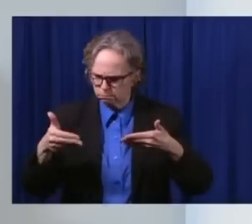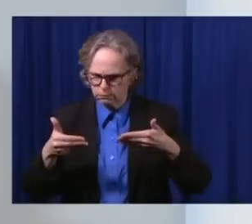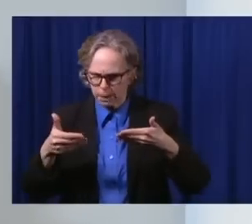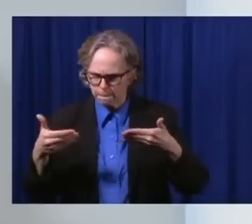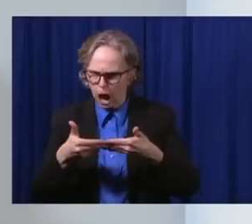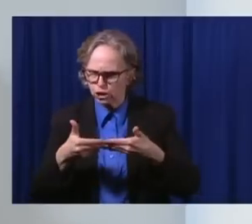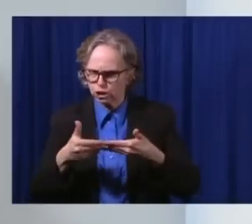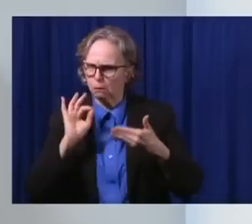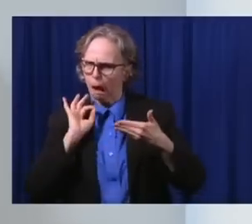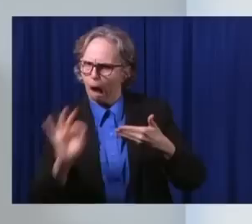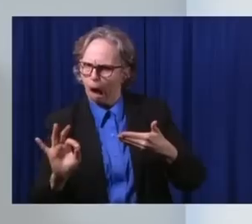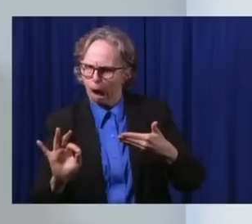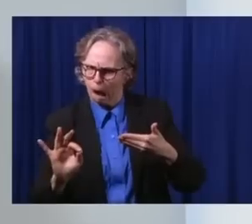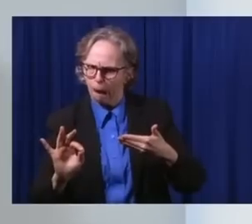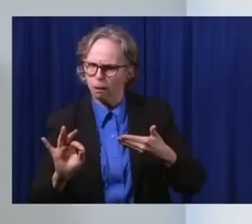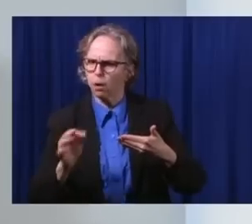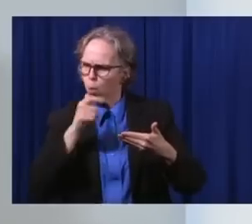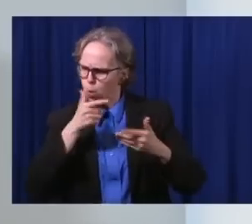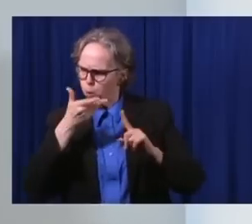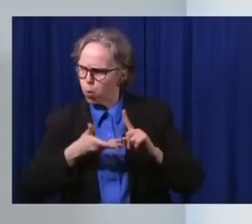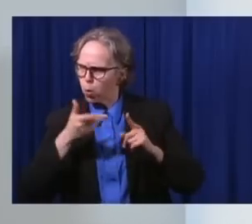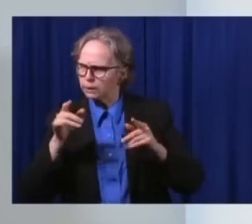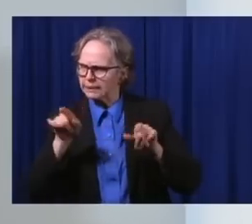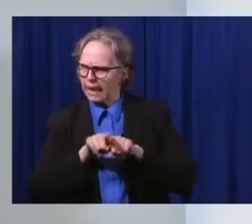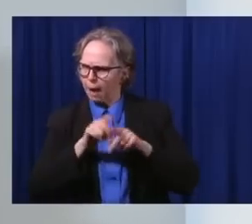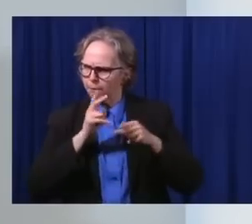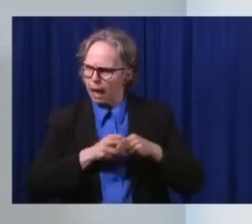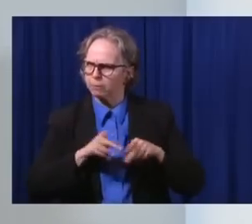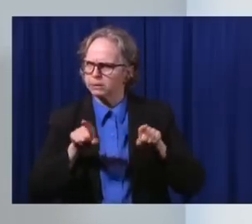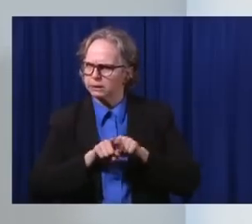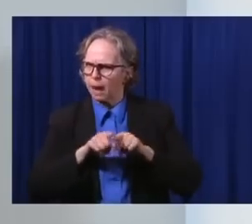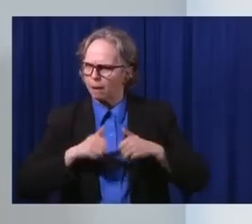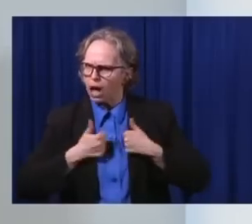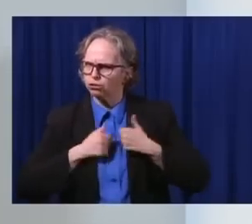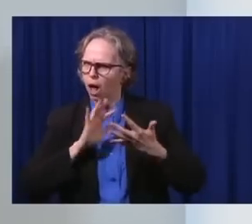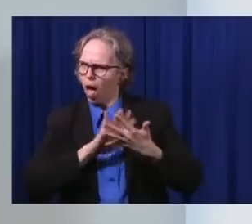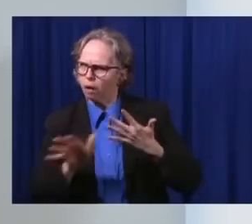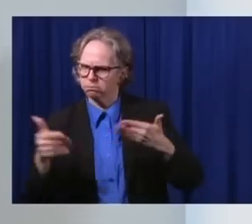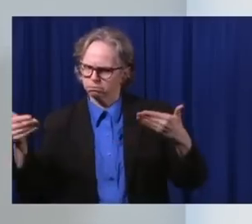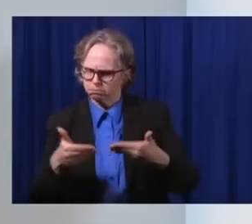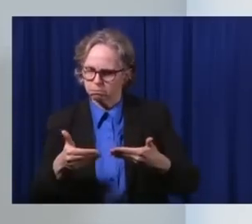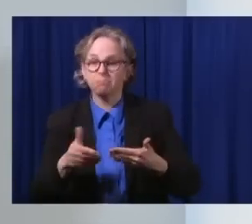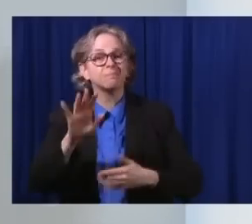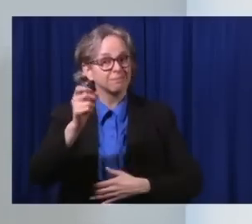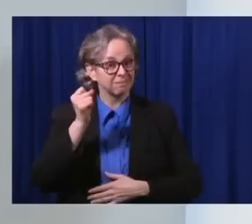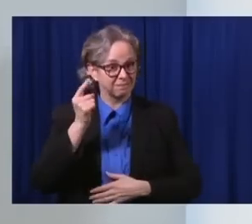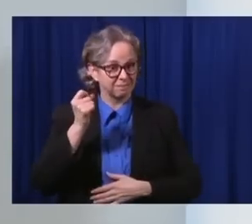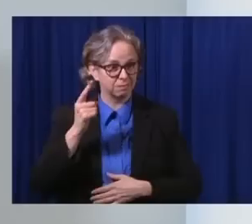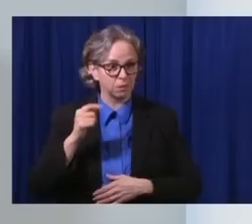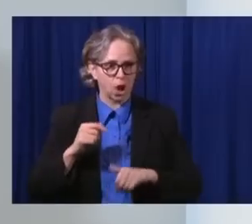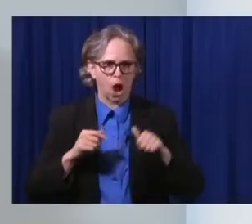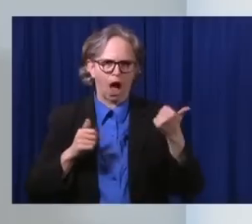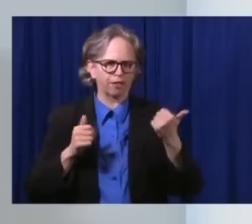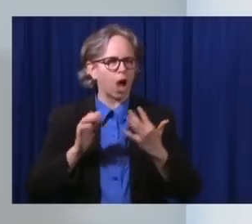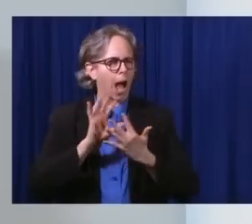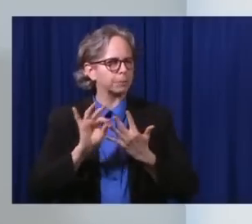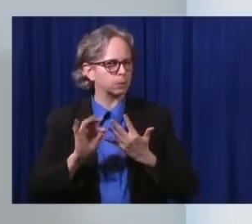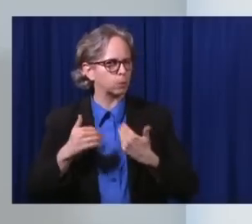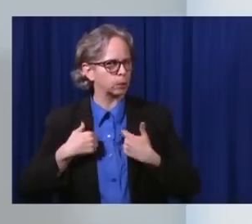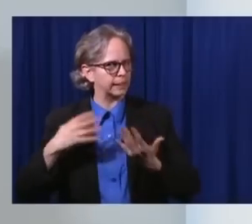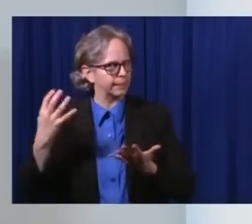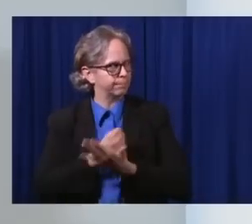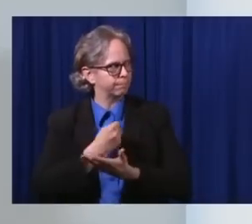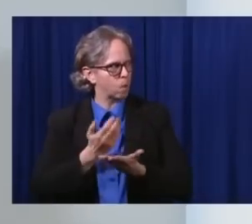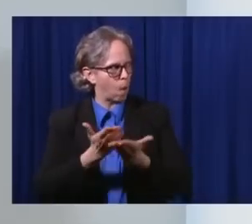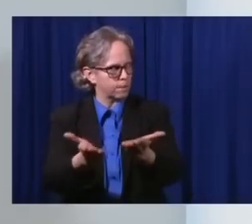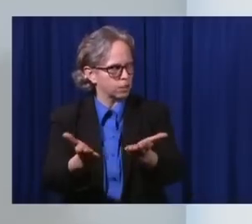one who actually voted. And we also preserve the variety of other tools. And by the way, that system